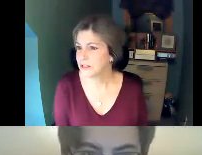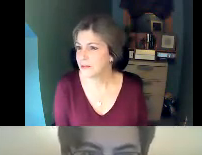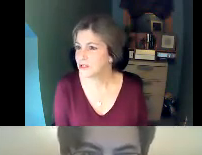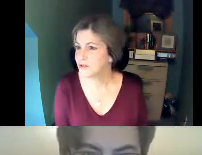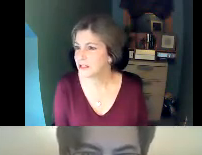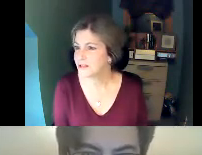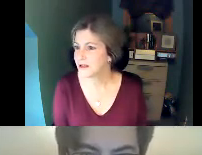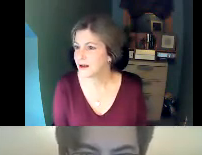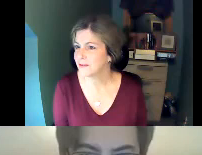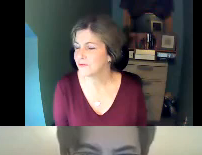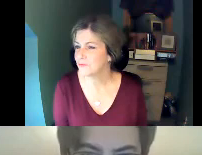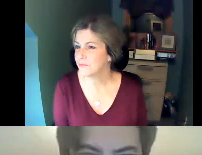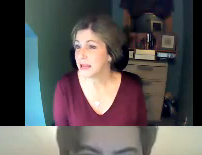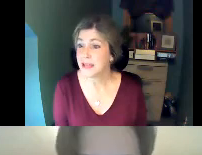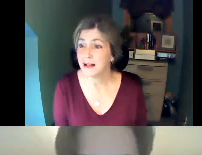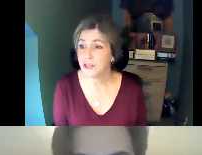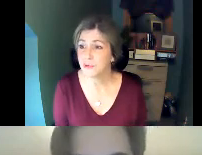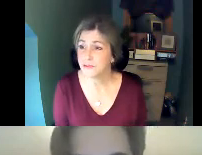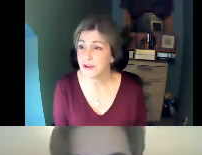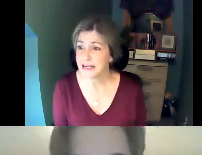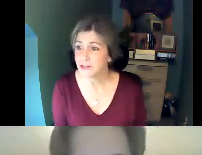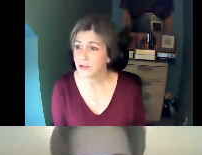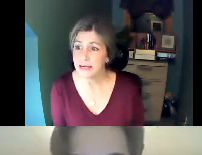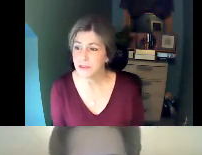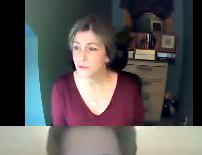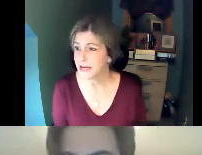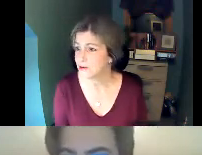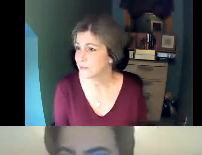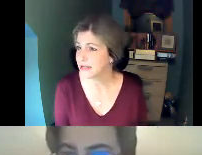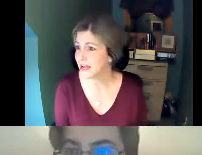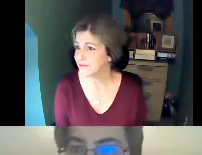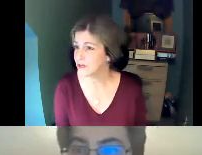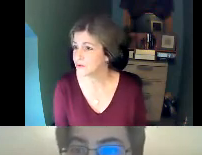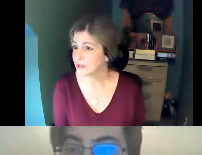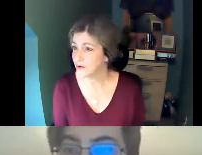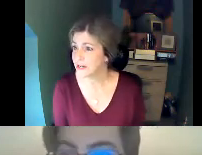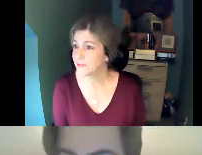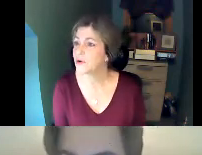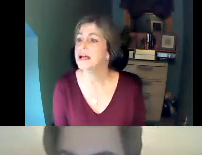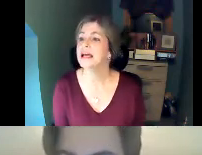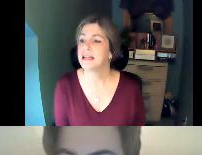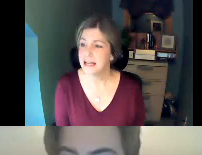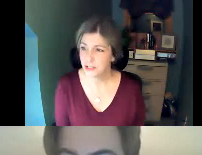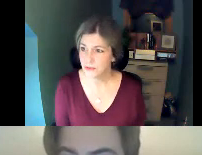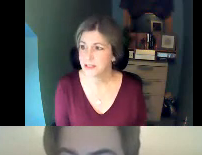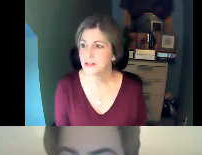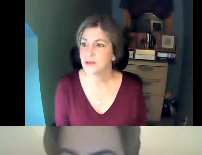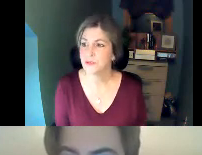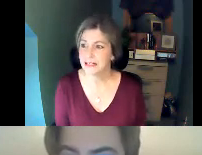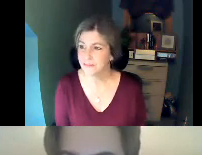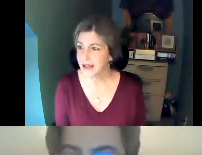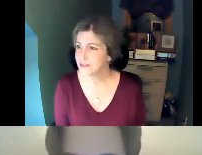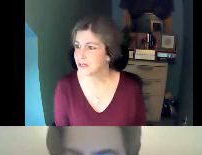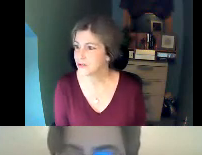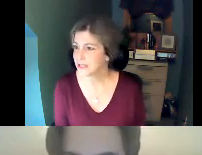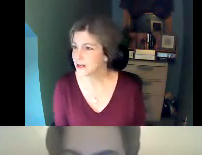You know, some students may be eligible for financial aid, but their parents may not have a social security number. And yes, you can still